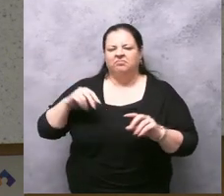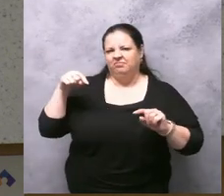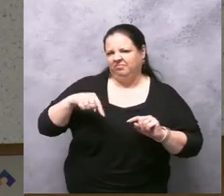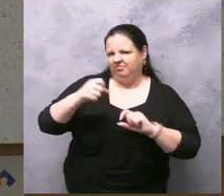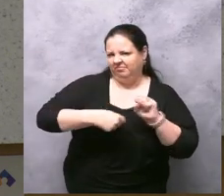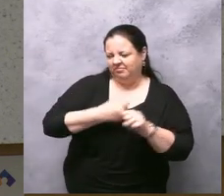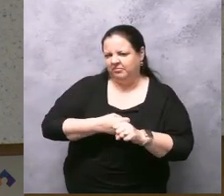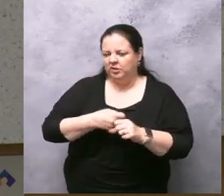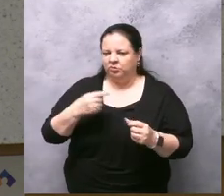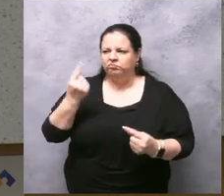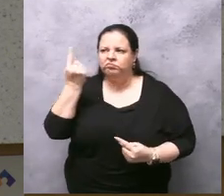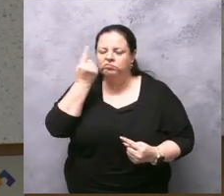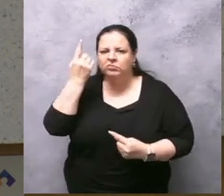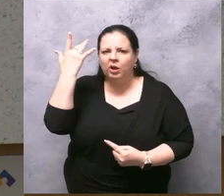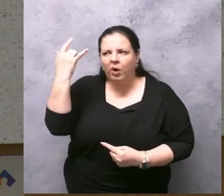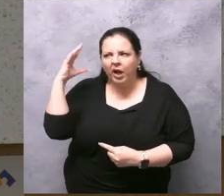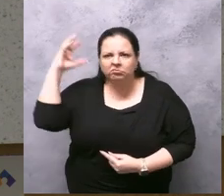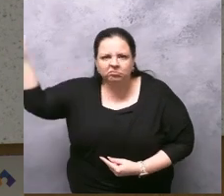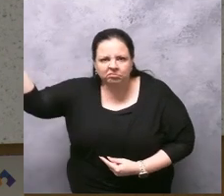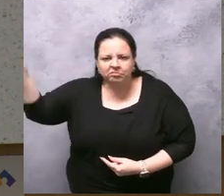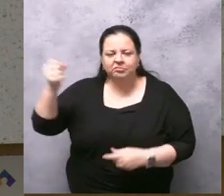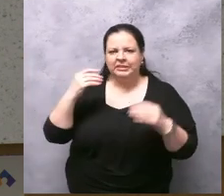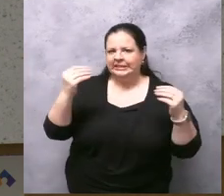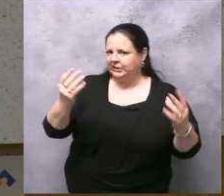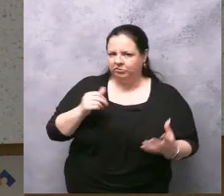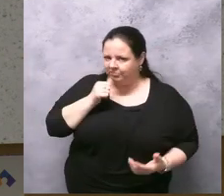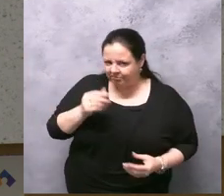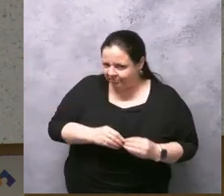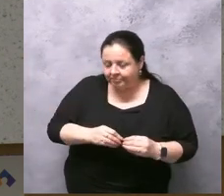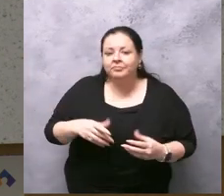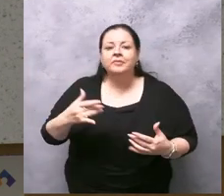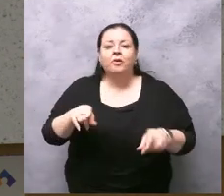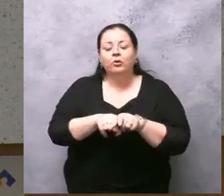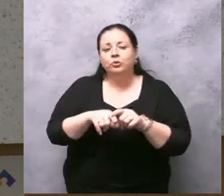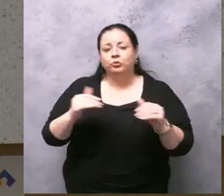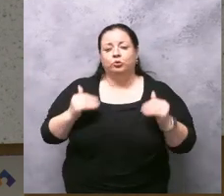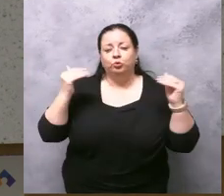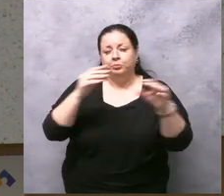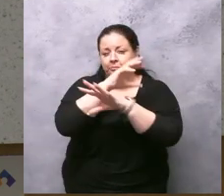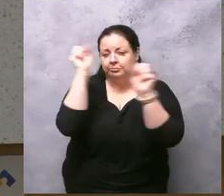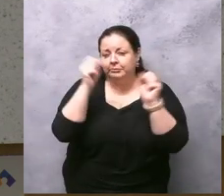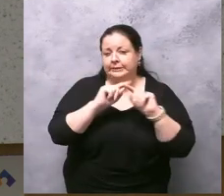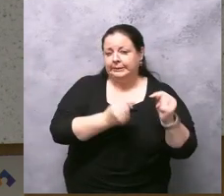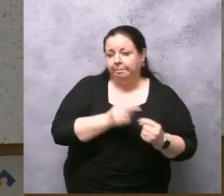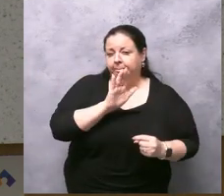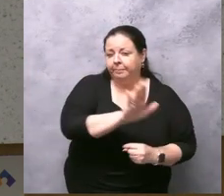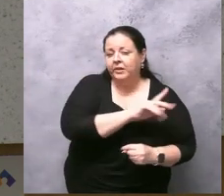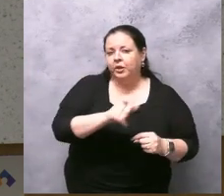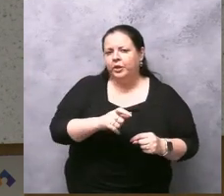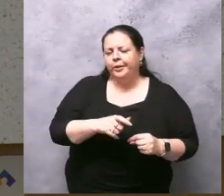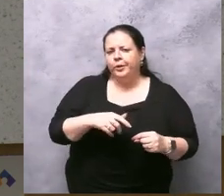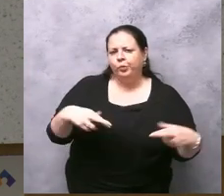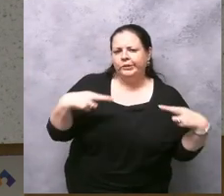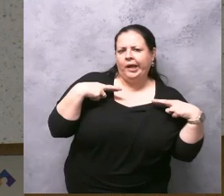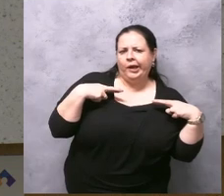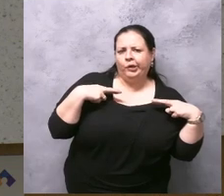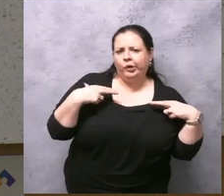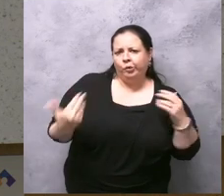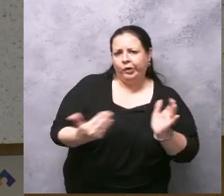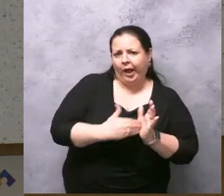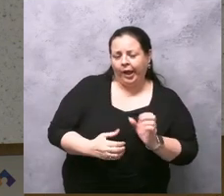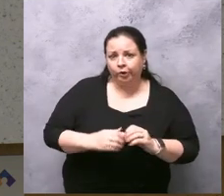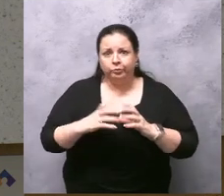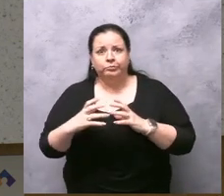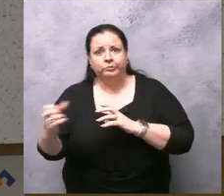of anyone we lose out of our teaching workforce. Also, our superintendent and team looked at the retiree hire option that came out of